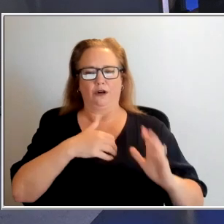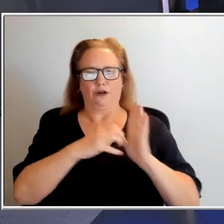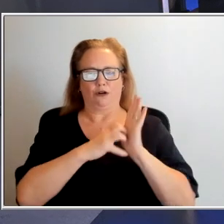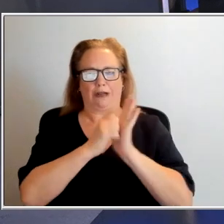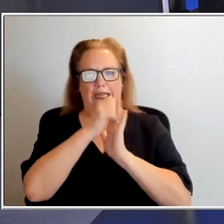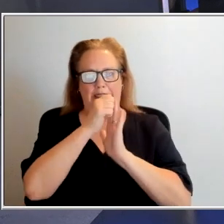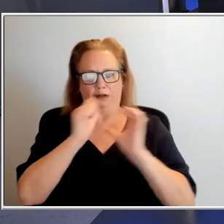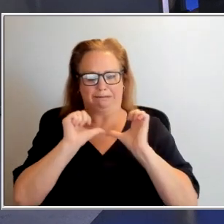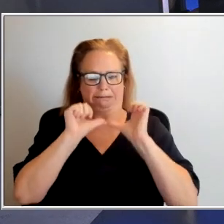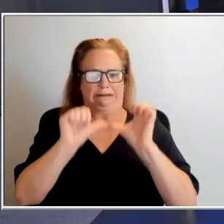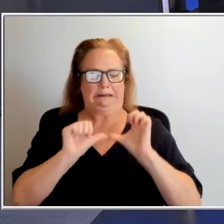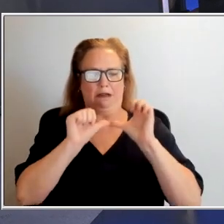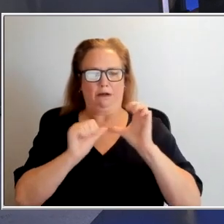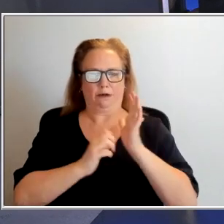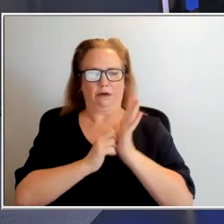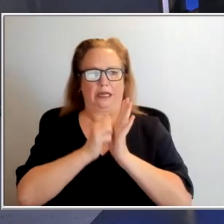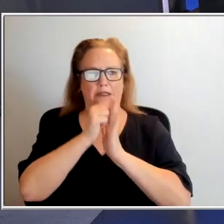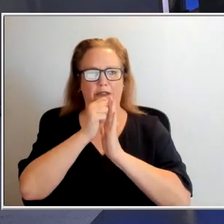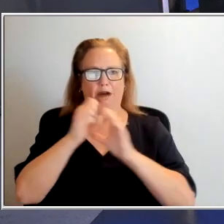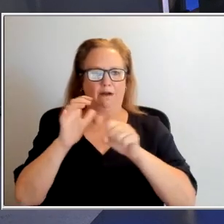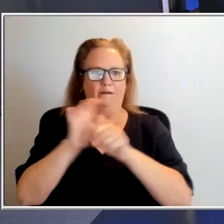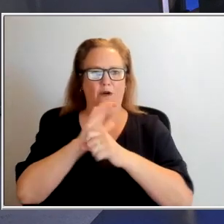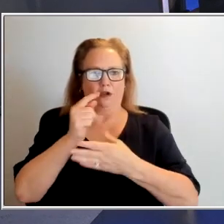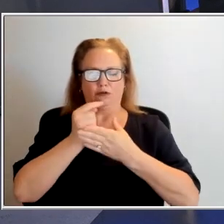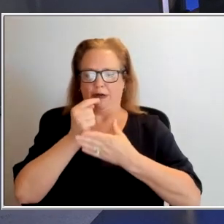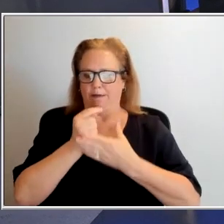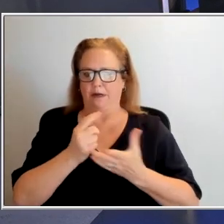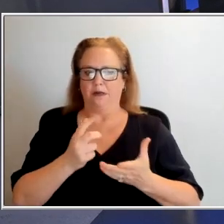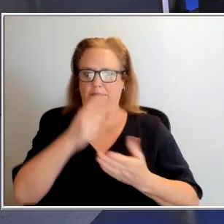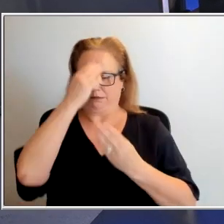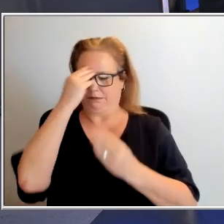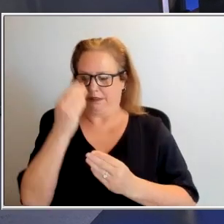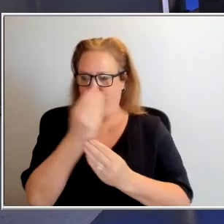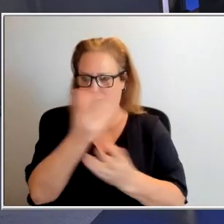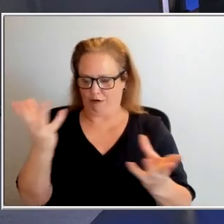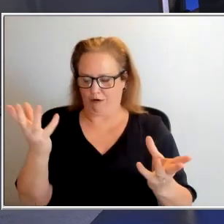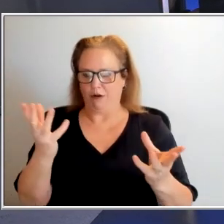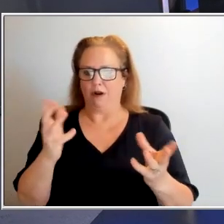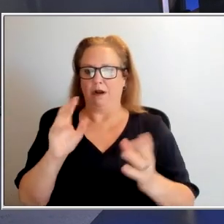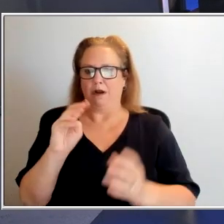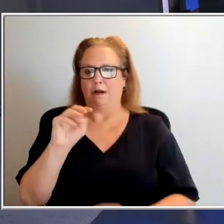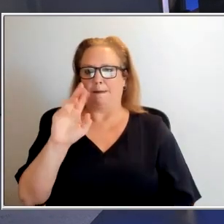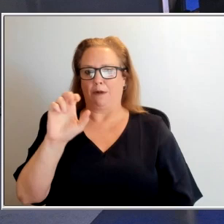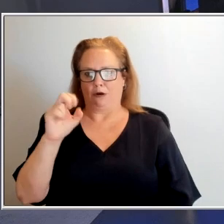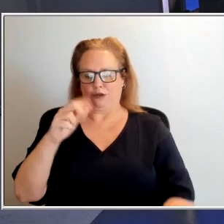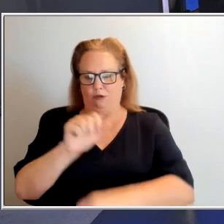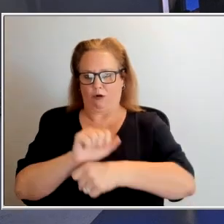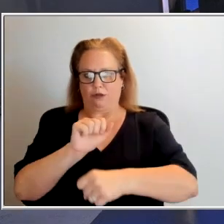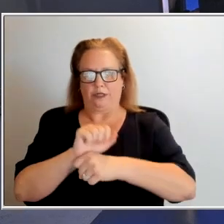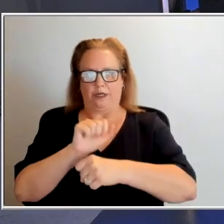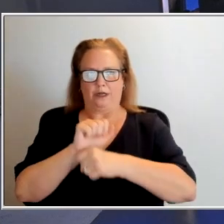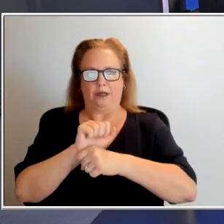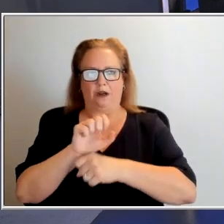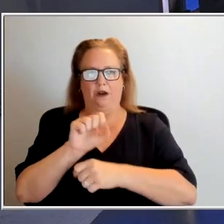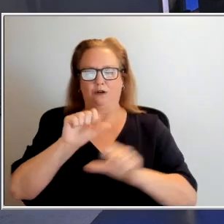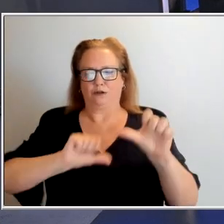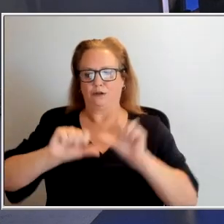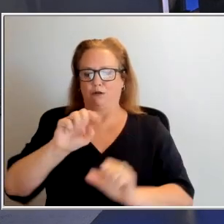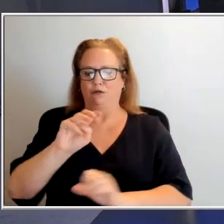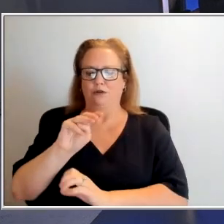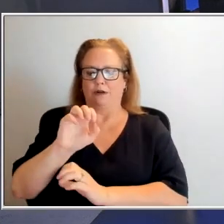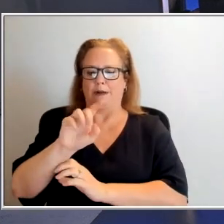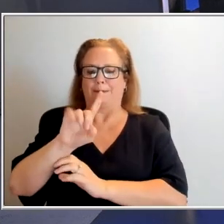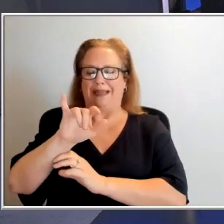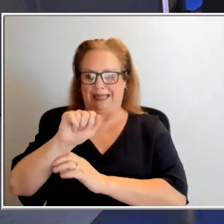active while going through full treatment. Now, full disclosure for all of our audience, Marcia works here on our social media team, which means when